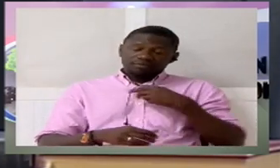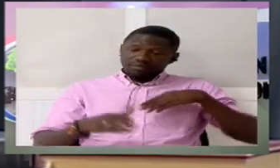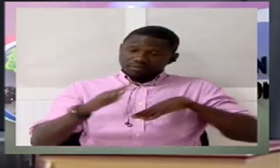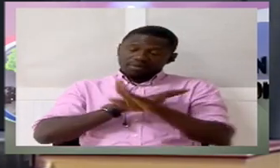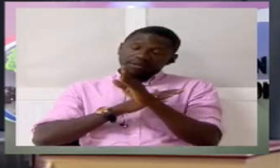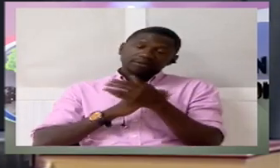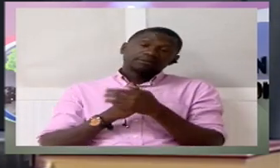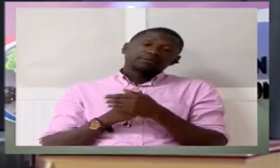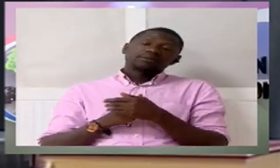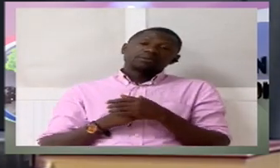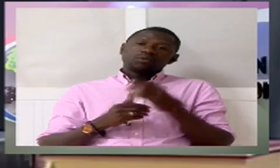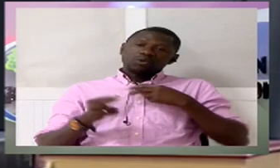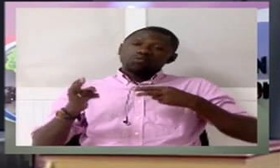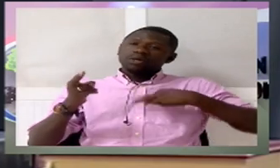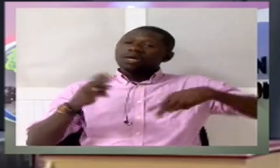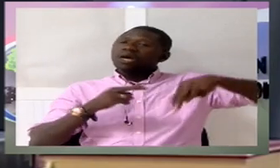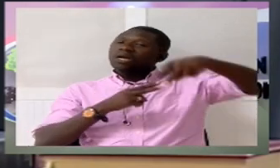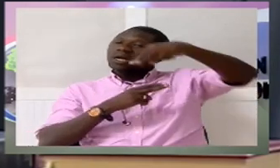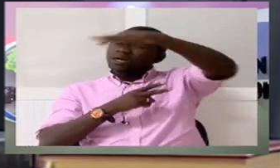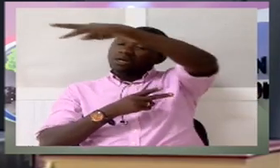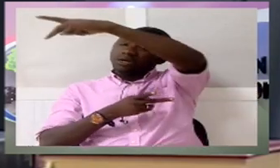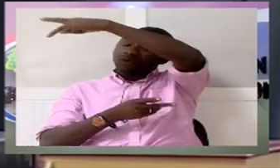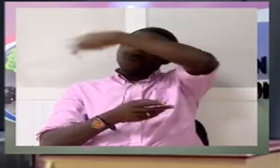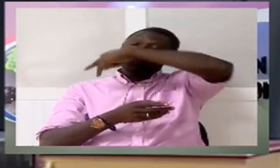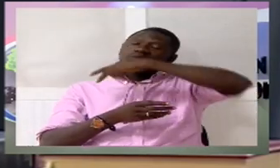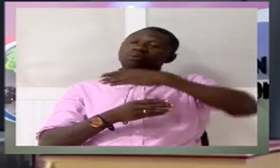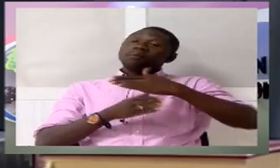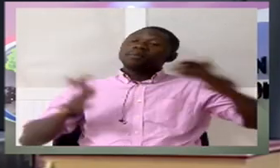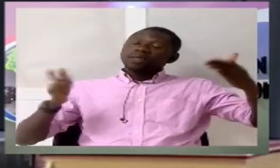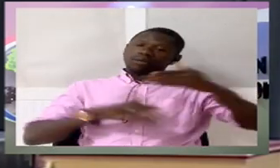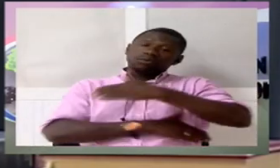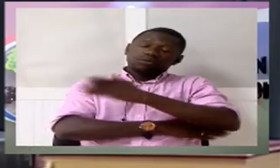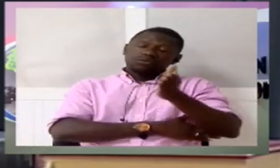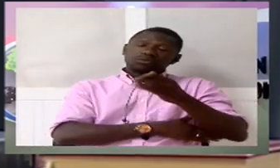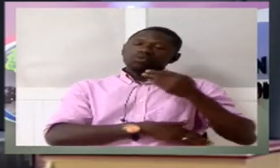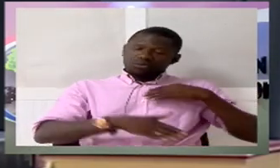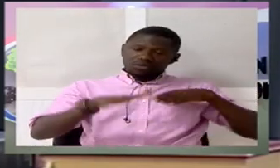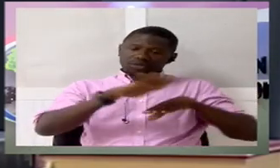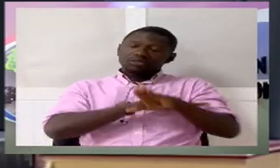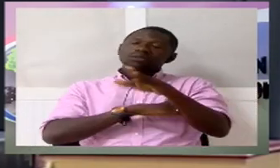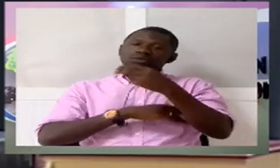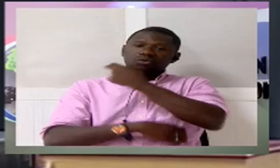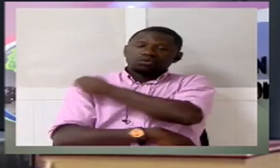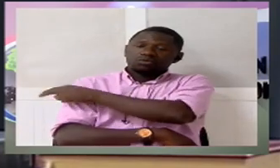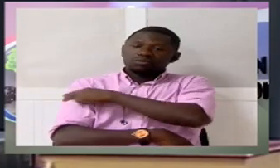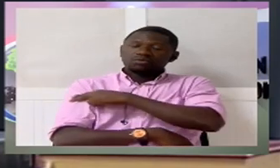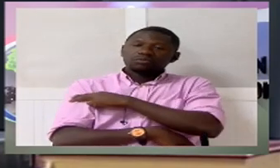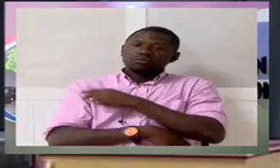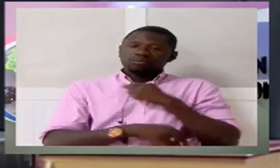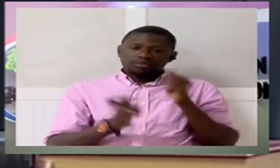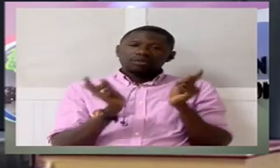later. I went around again. That main gate. We went to the main gate. We went into the hospital.